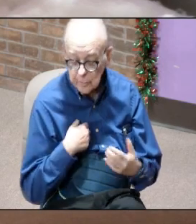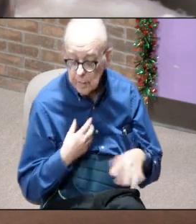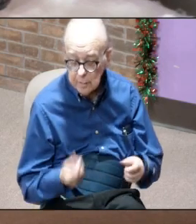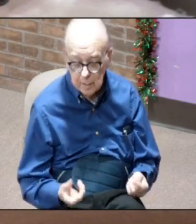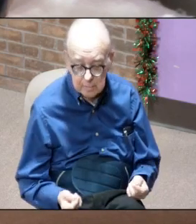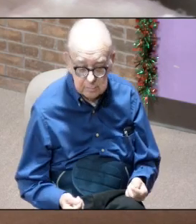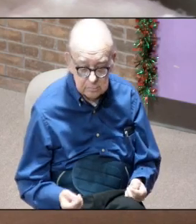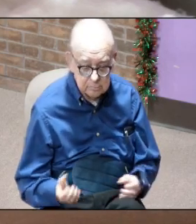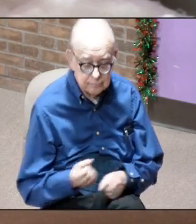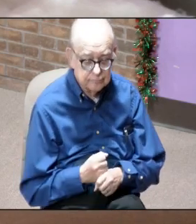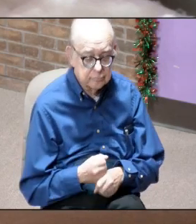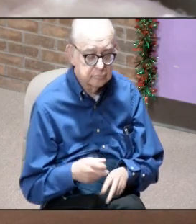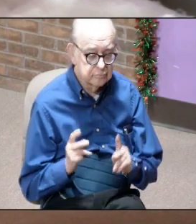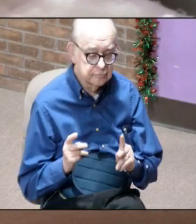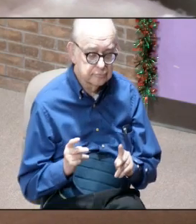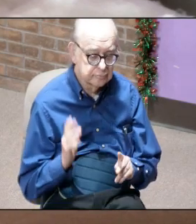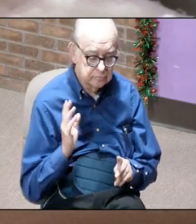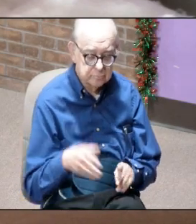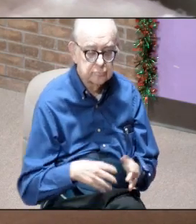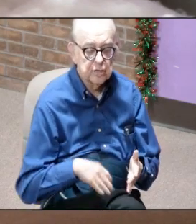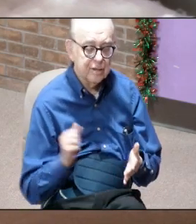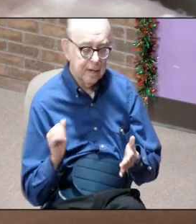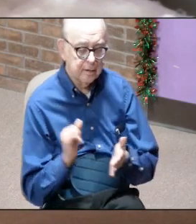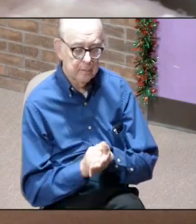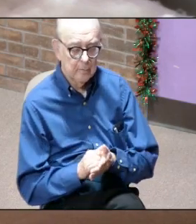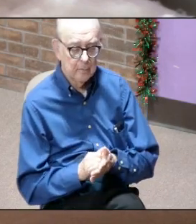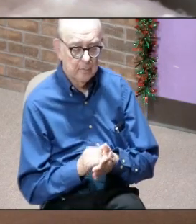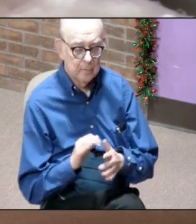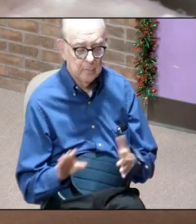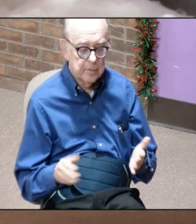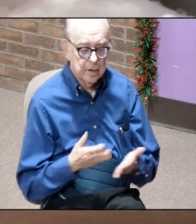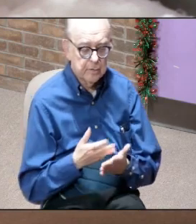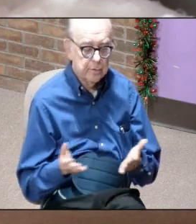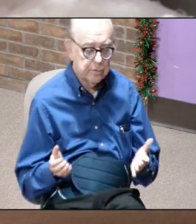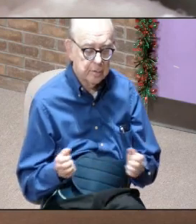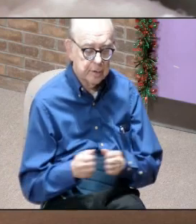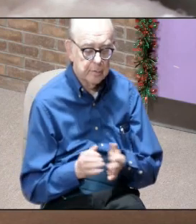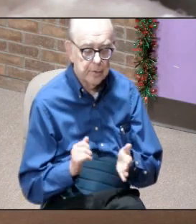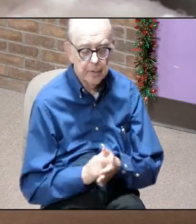do? I got me an opportunity, I'm going to go take it, and then I'll do something with it.